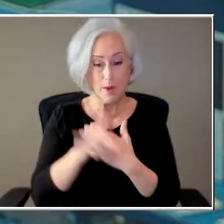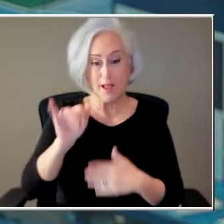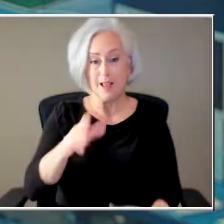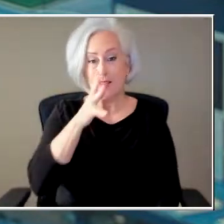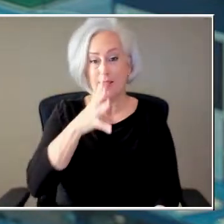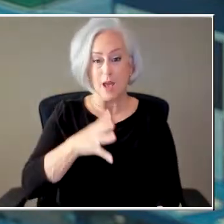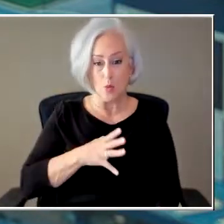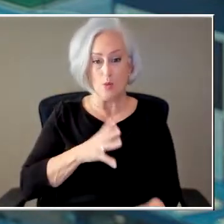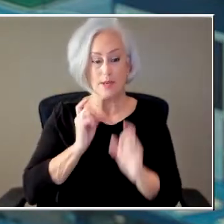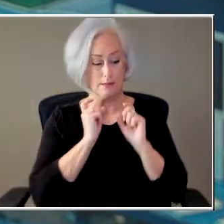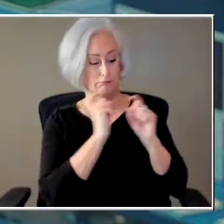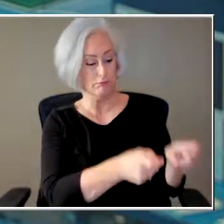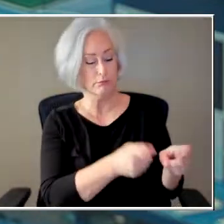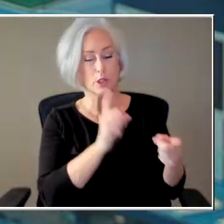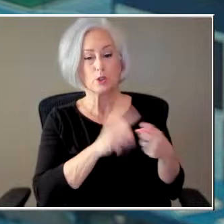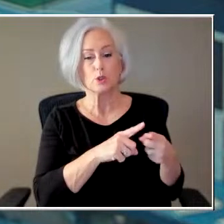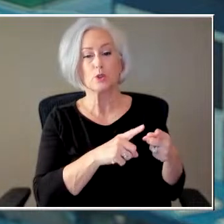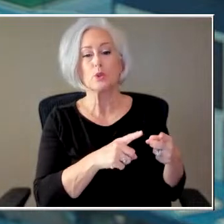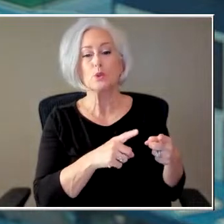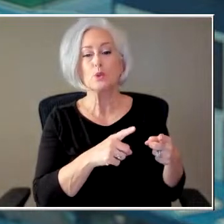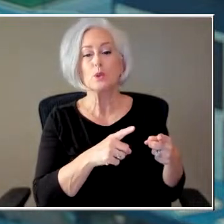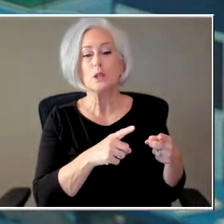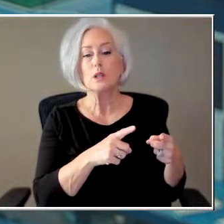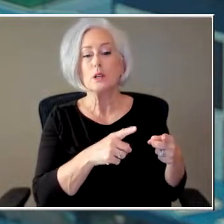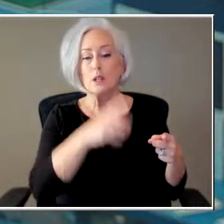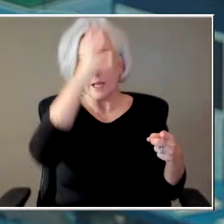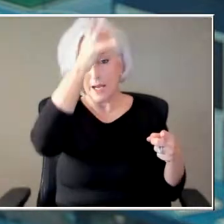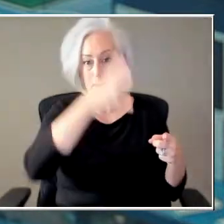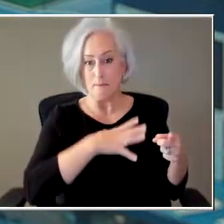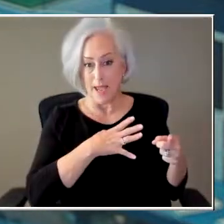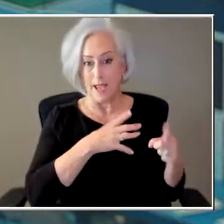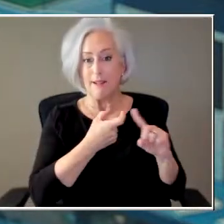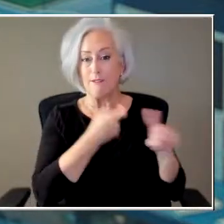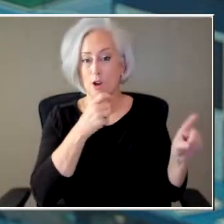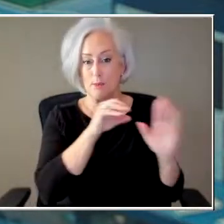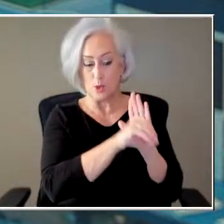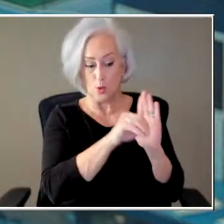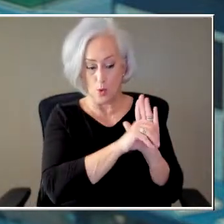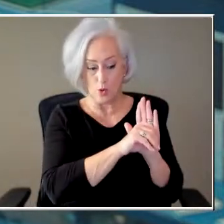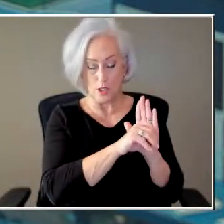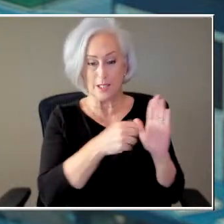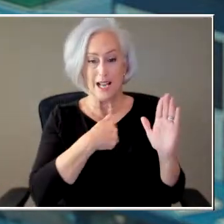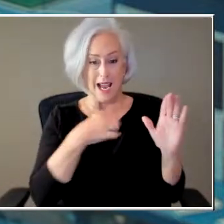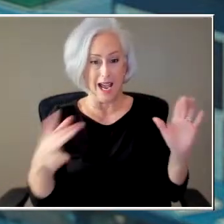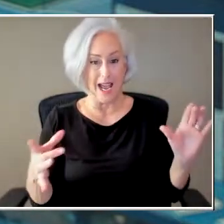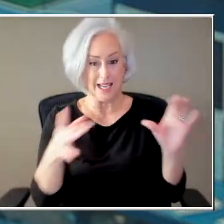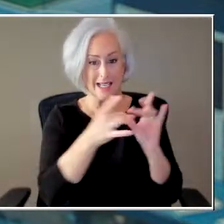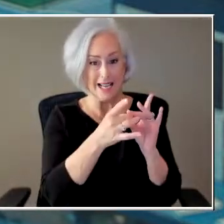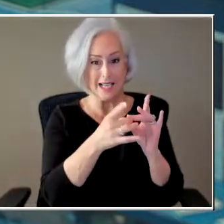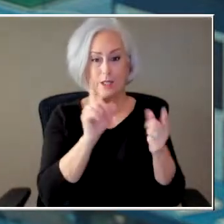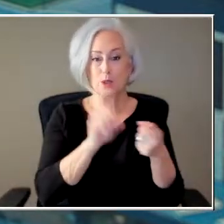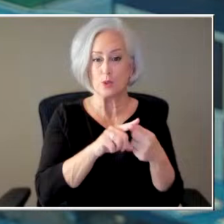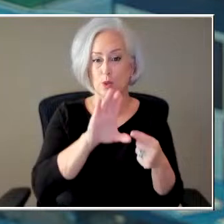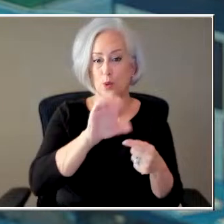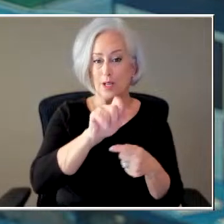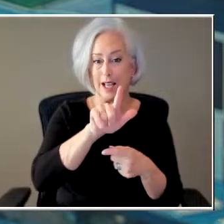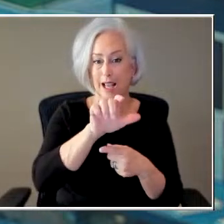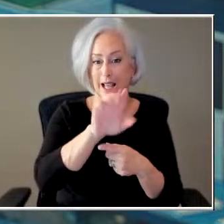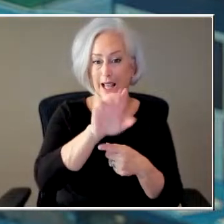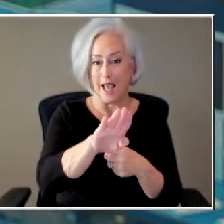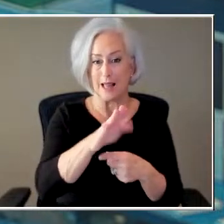New Orleans. And then I was able to get connected to Caleb, my donor. And so, yeah, August